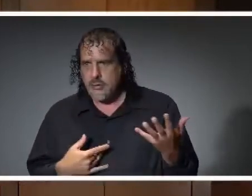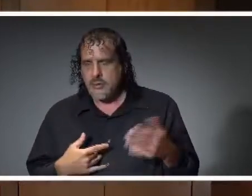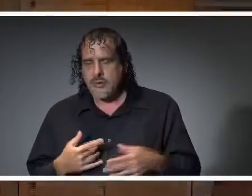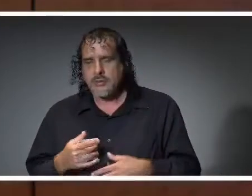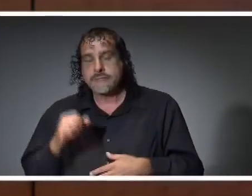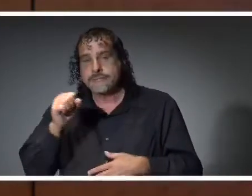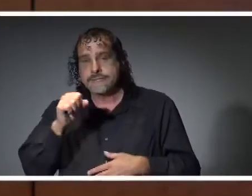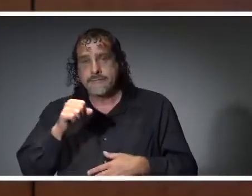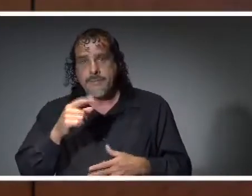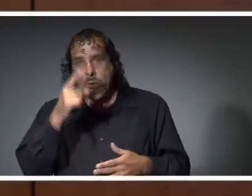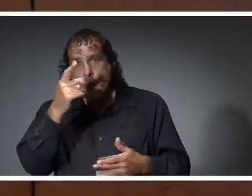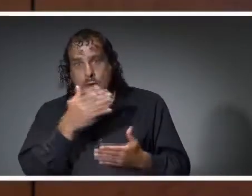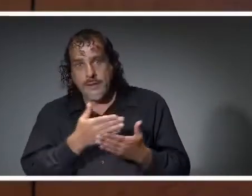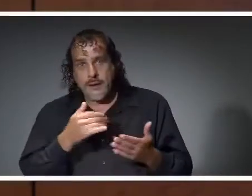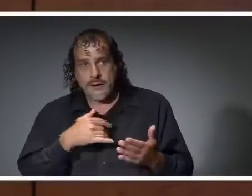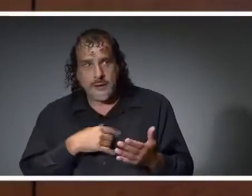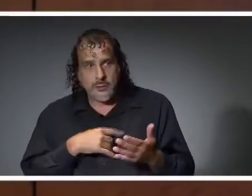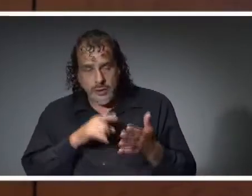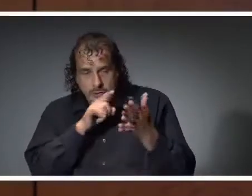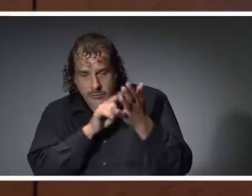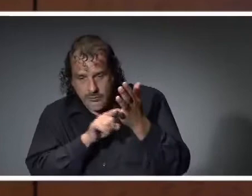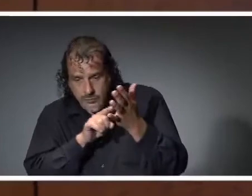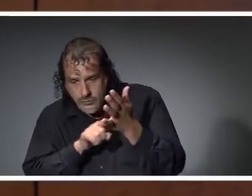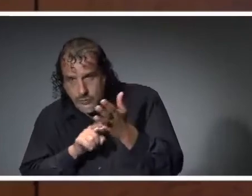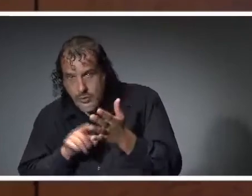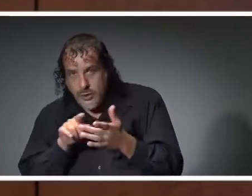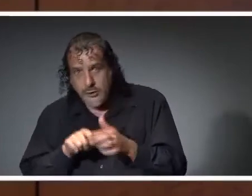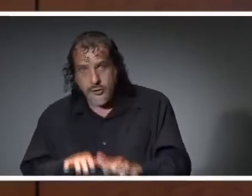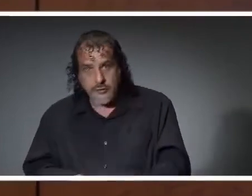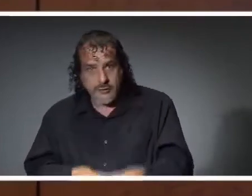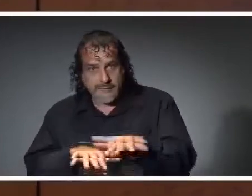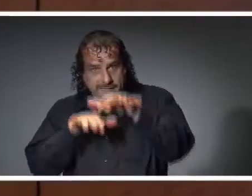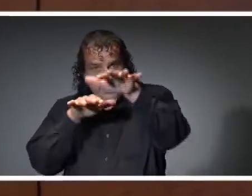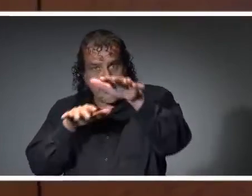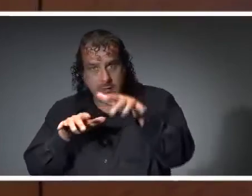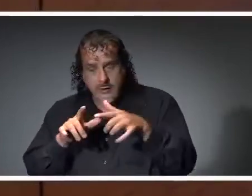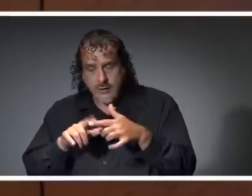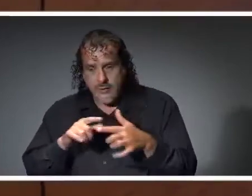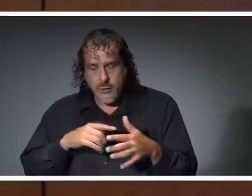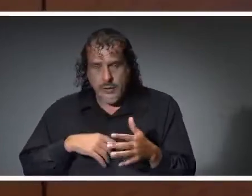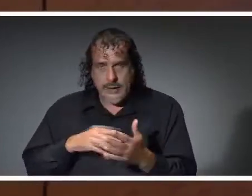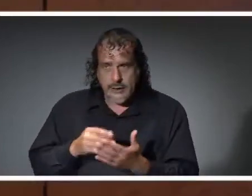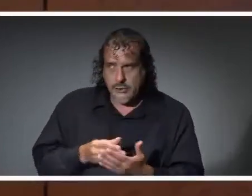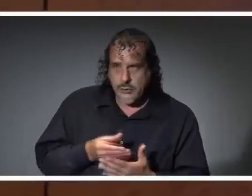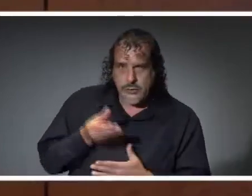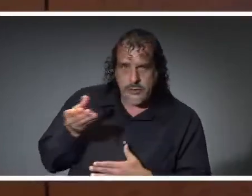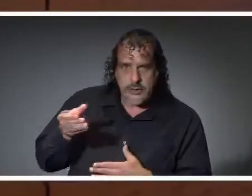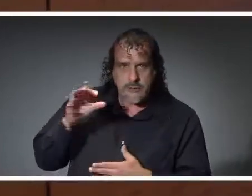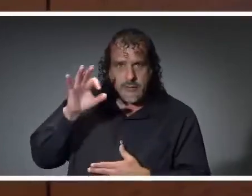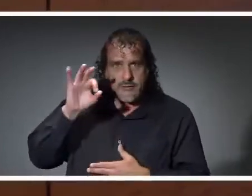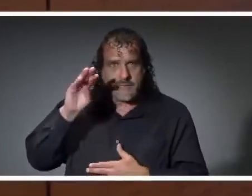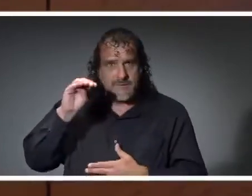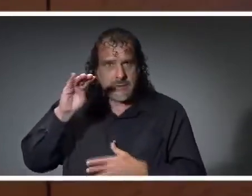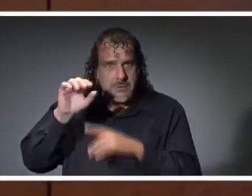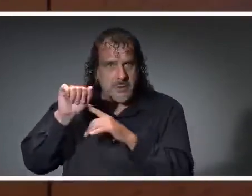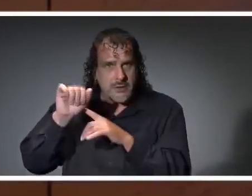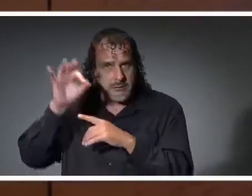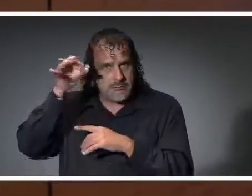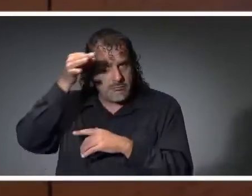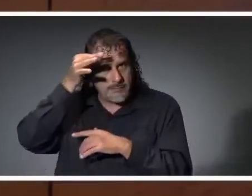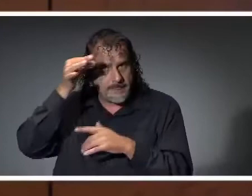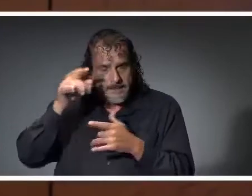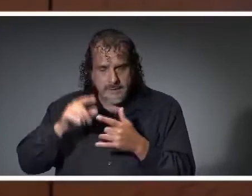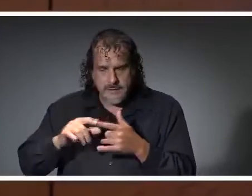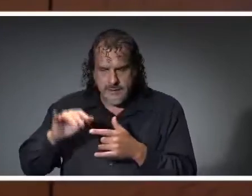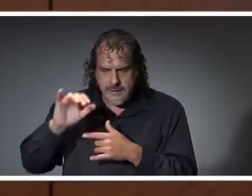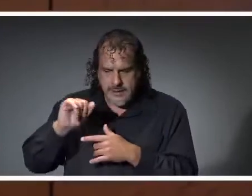of the things that we tracked during that disaster period that we had to provide to FEMA when we got the IA declaration was